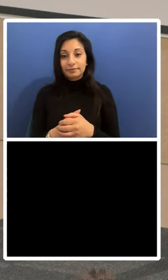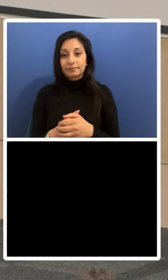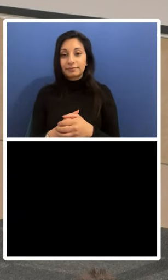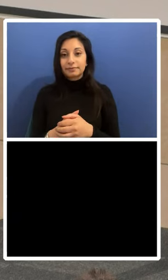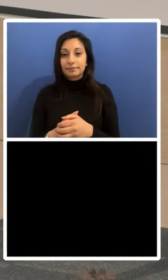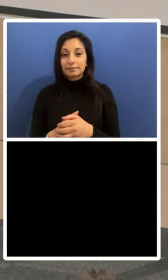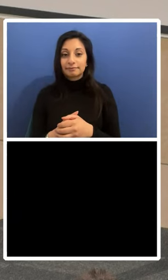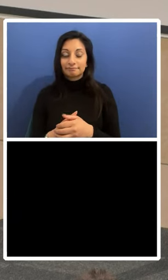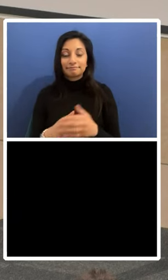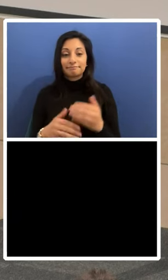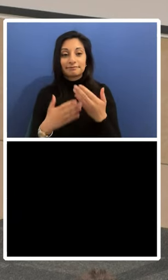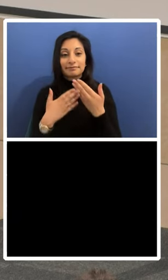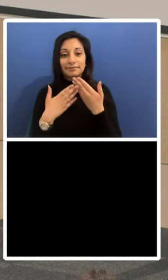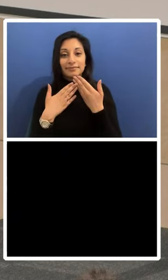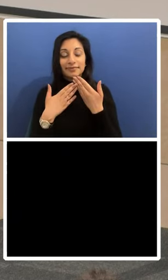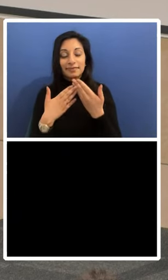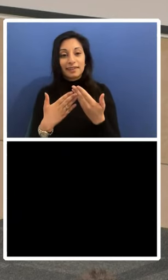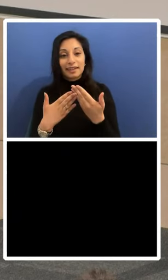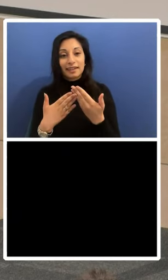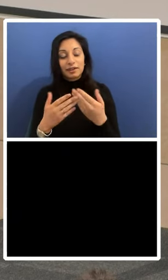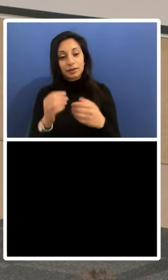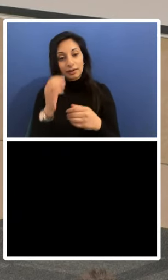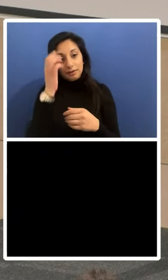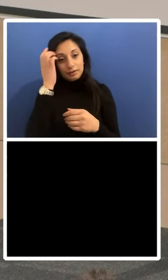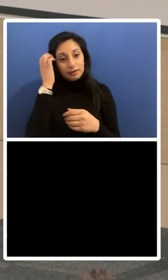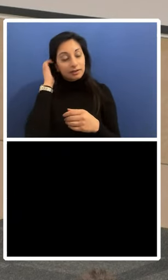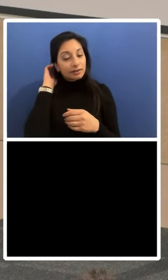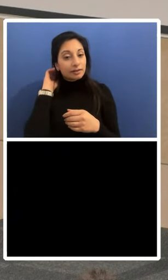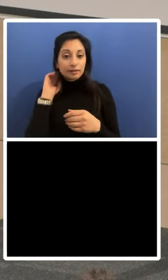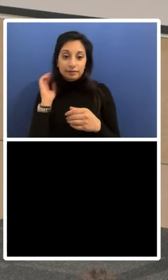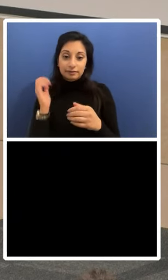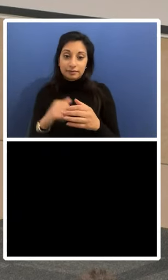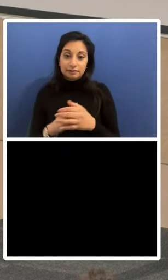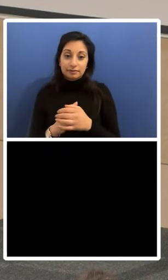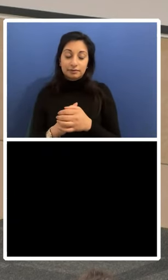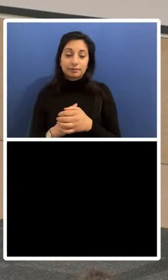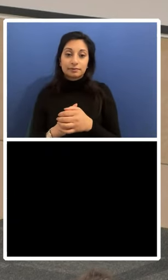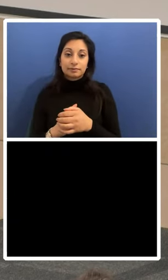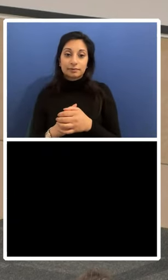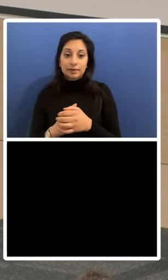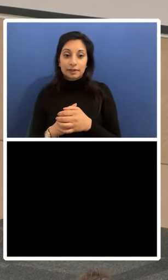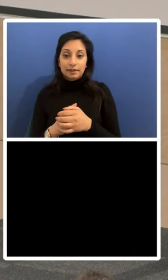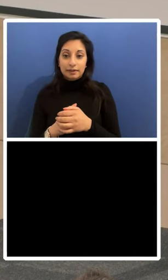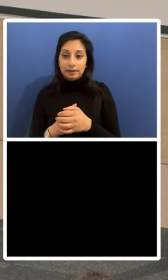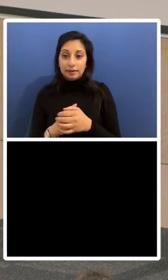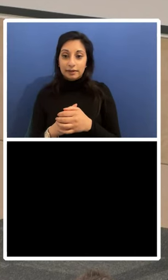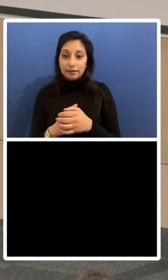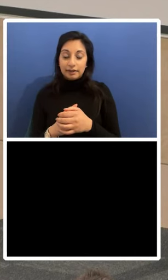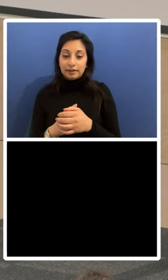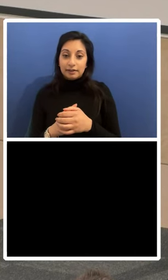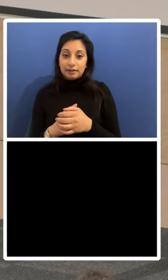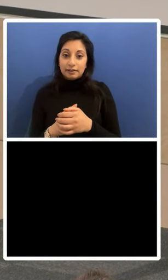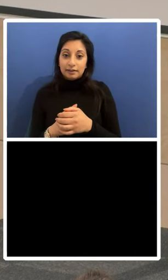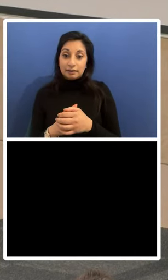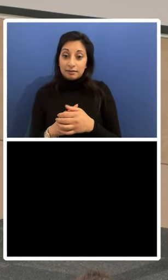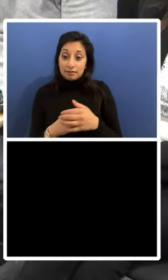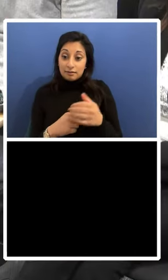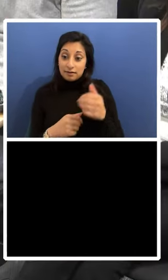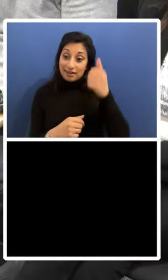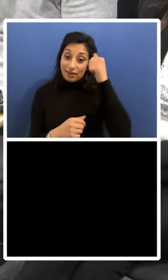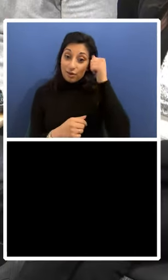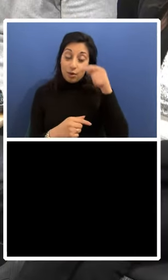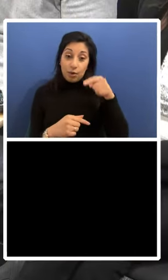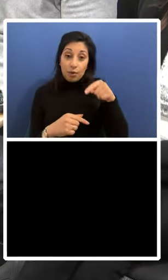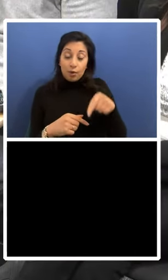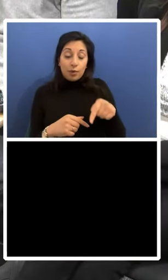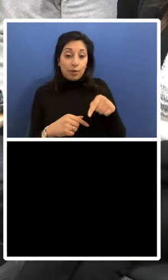Thank you. I'm Kirsten Sainbrook. I'm the Acting Director of the Inequalities Institute. So I know this is not what you wanted to do in terms of,